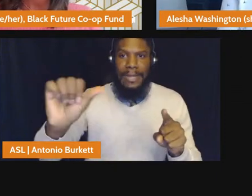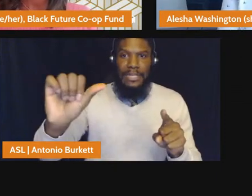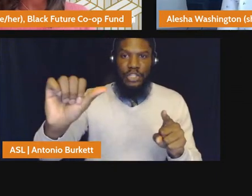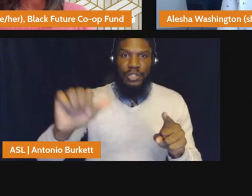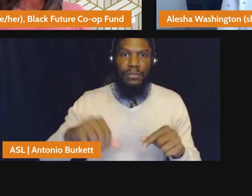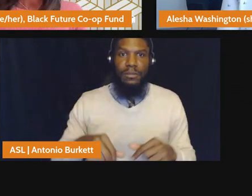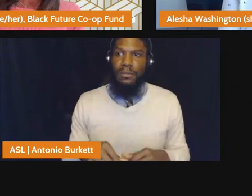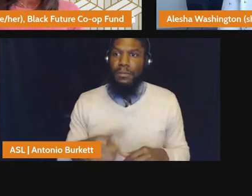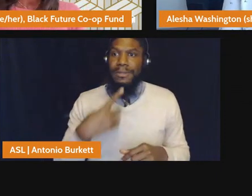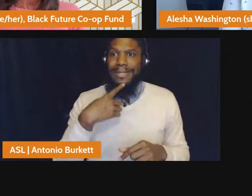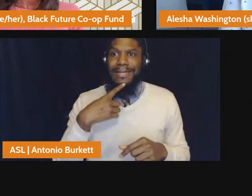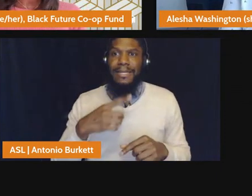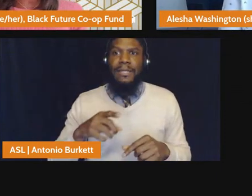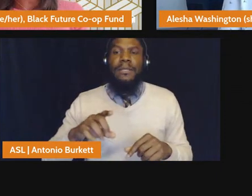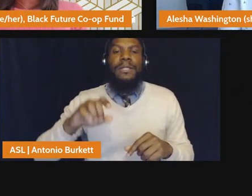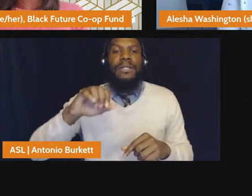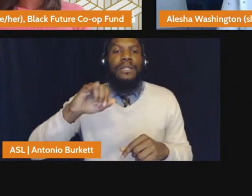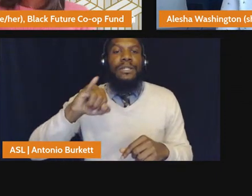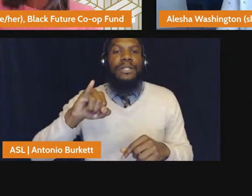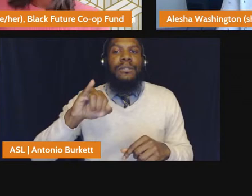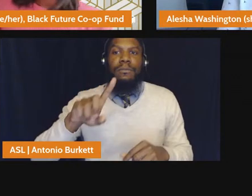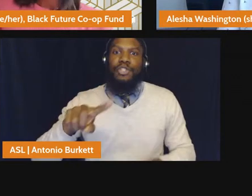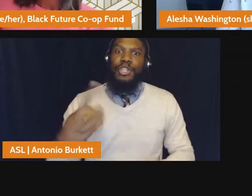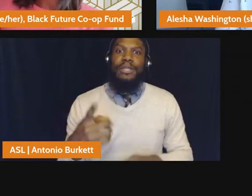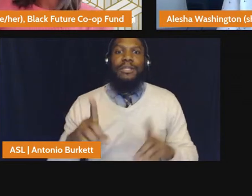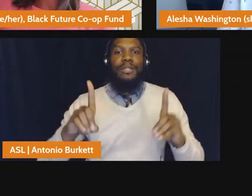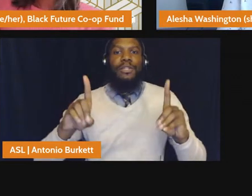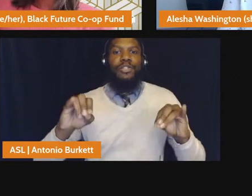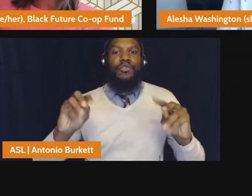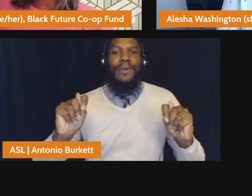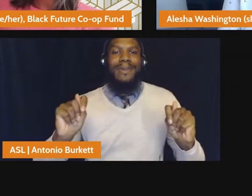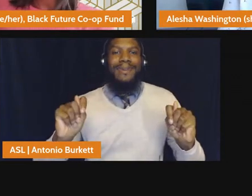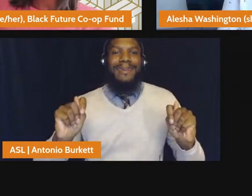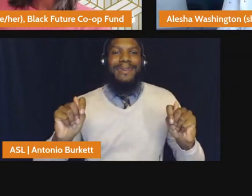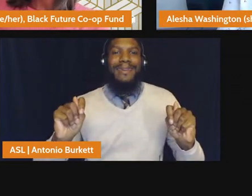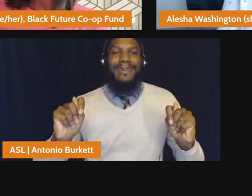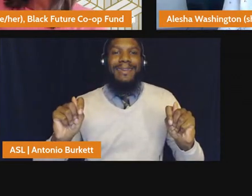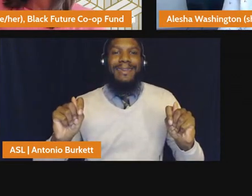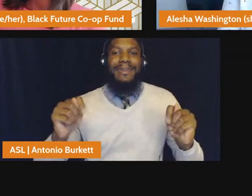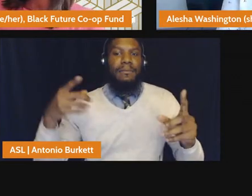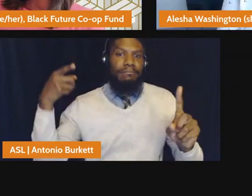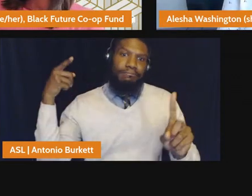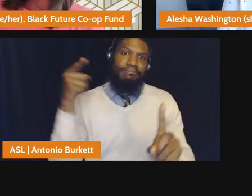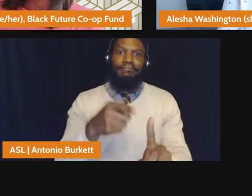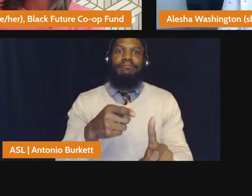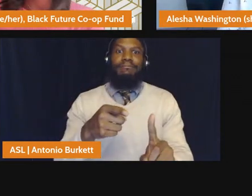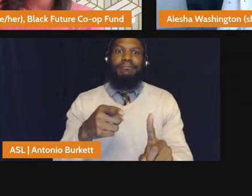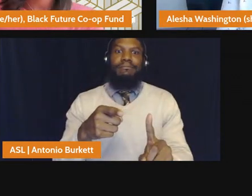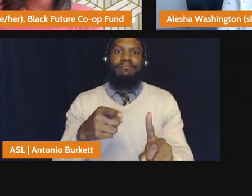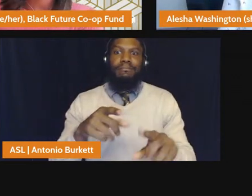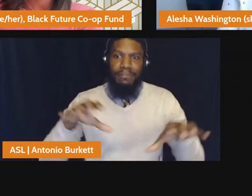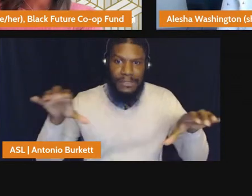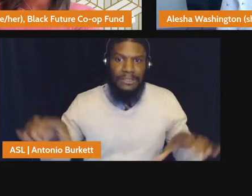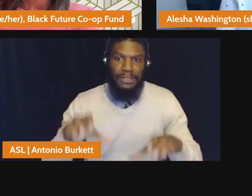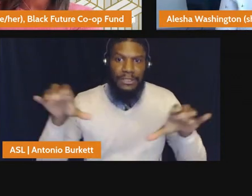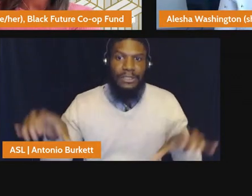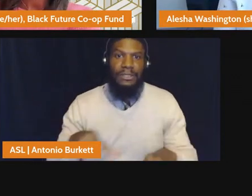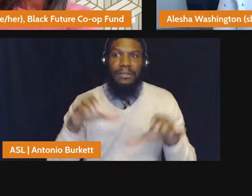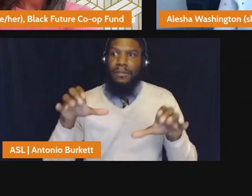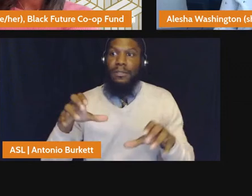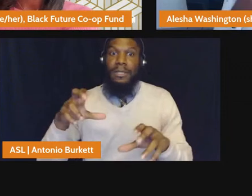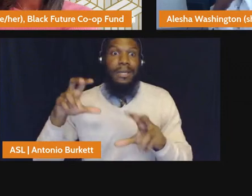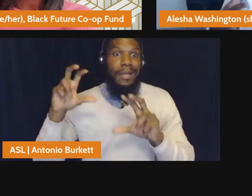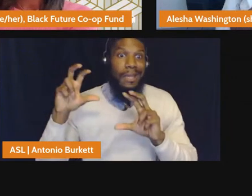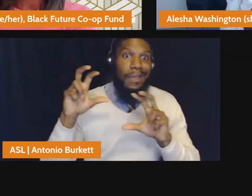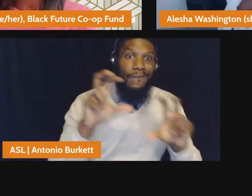just do it at the end of the day. I think that's what it comes down for me to be about. It's like, just invest, right?